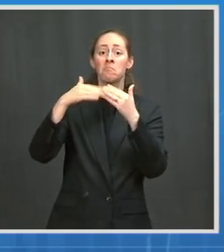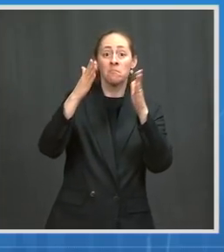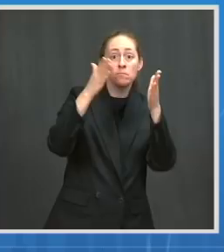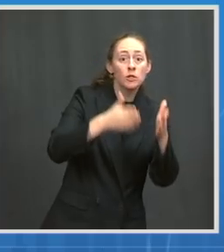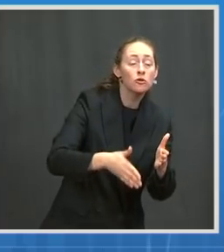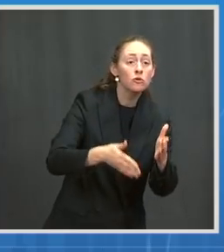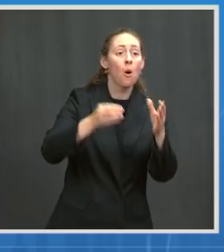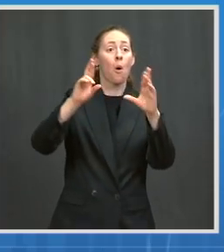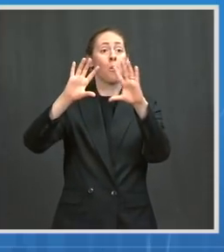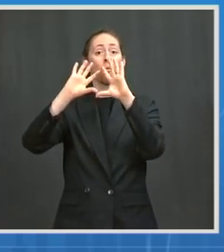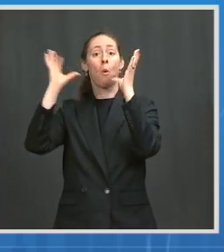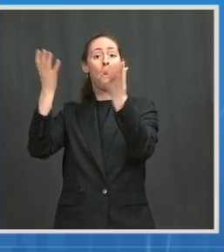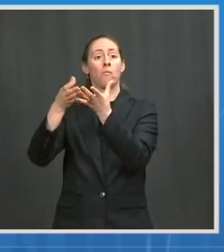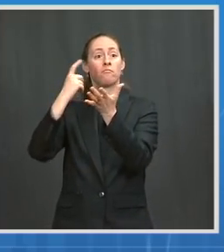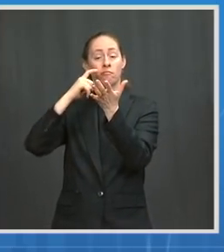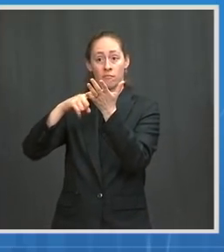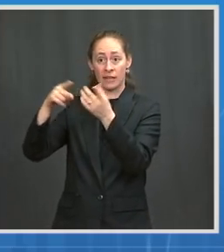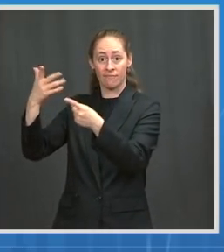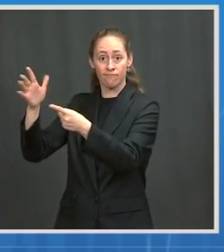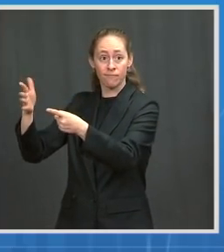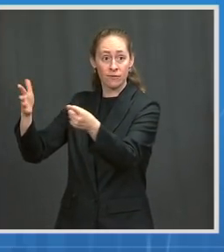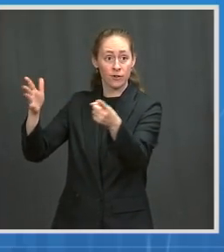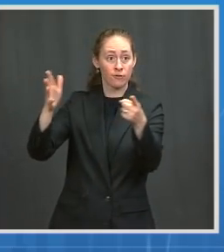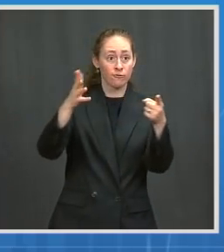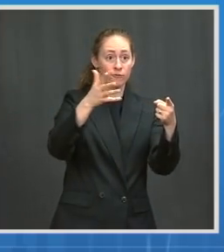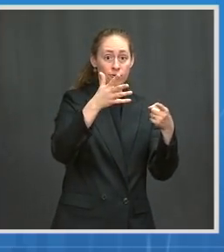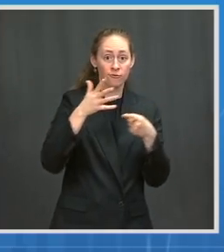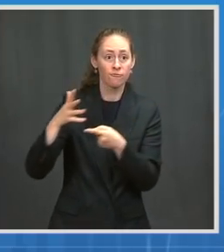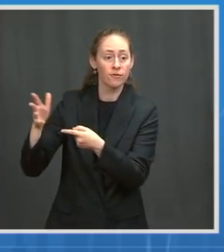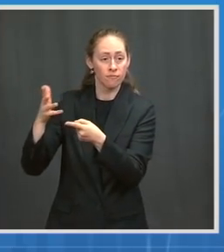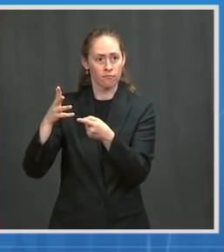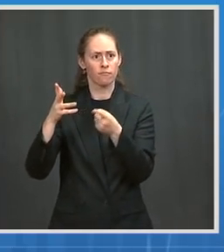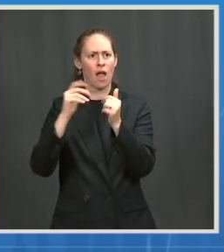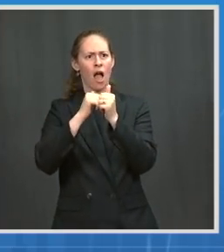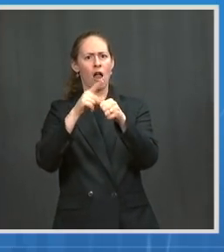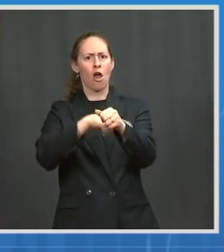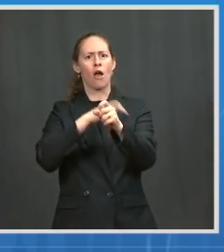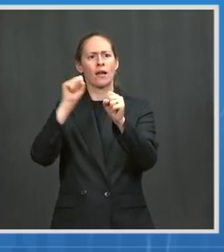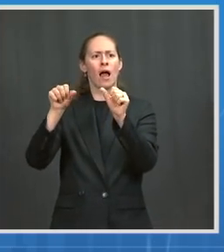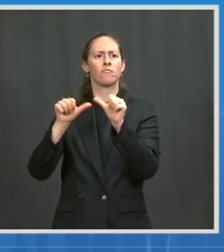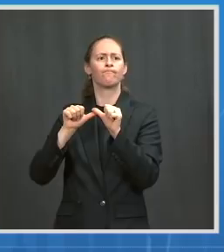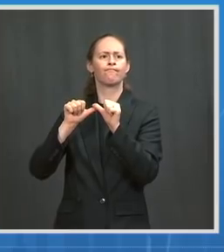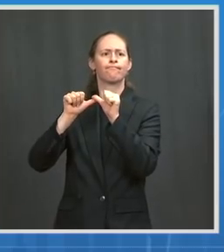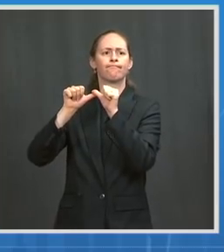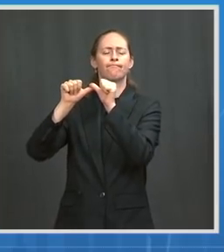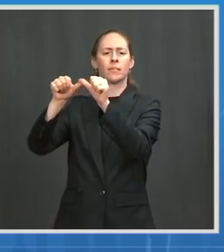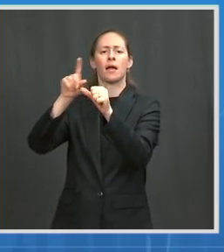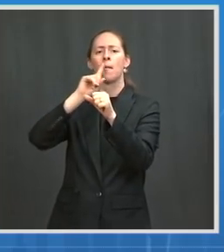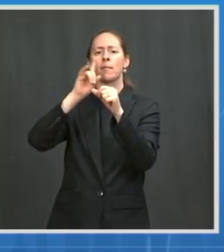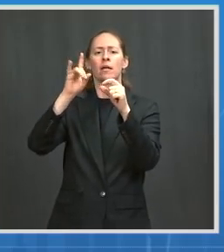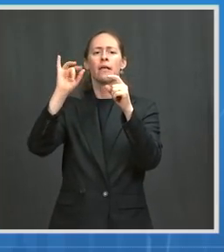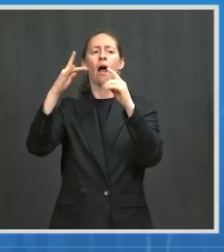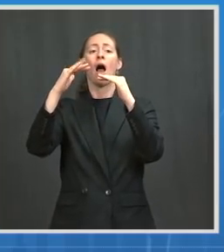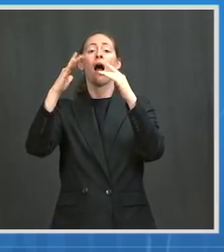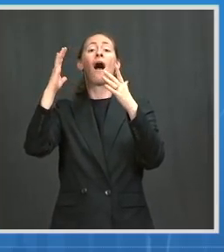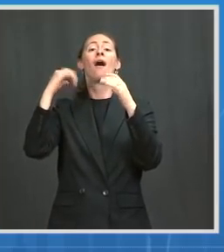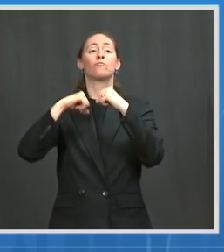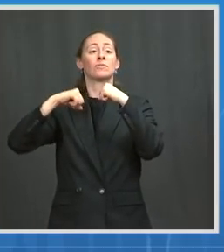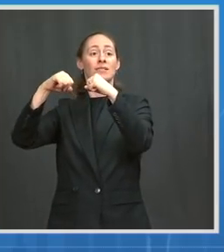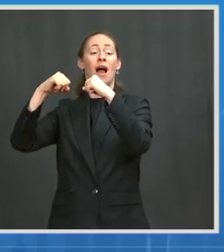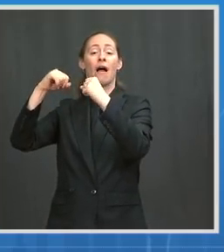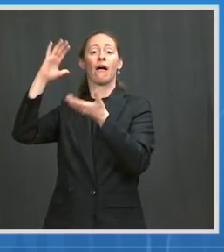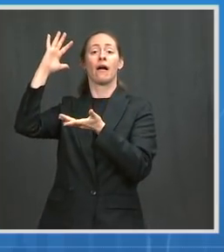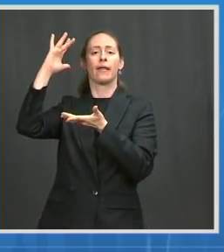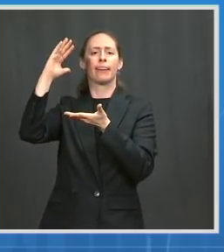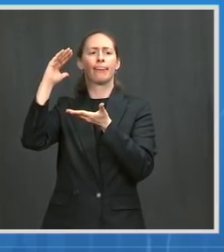who are vaccinated, that level of a correlate does not go below a critical baseline. Also, you might see,